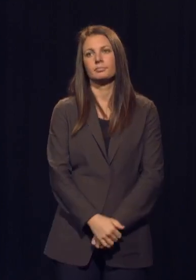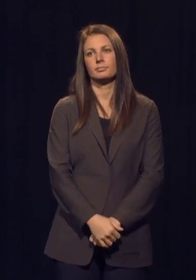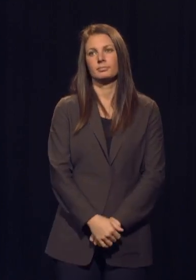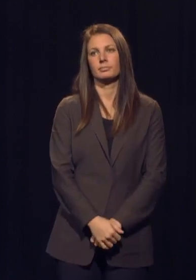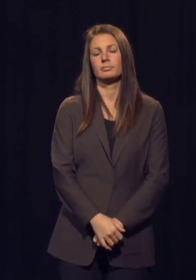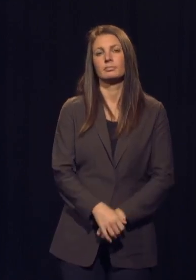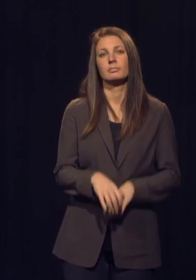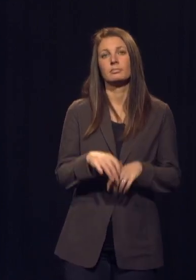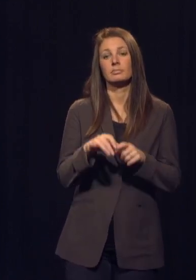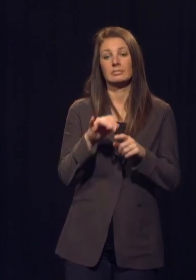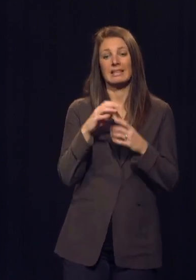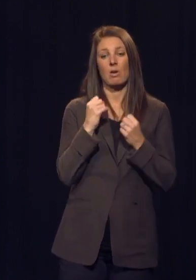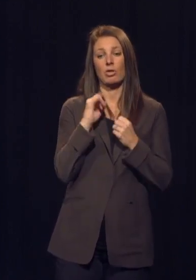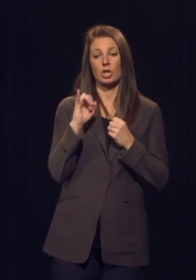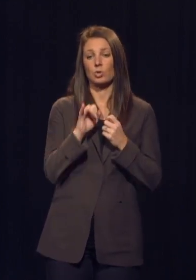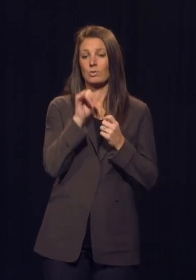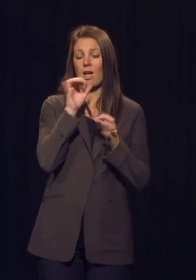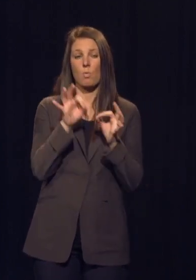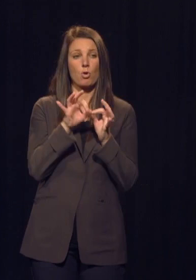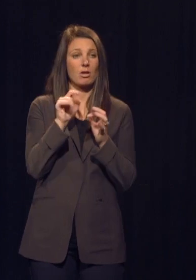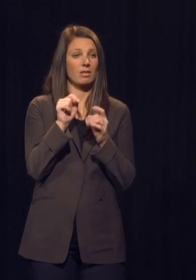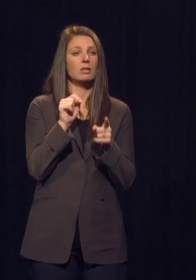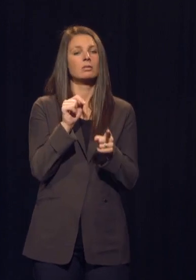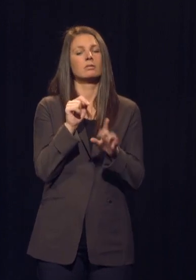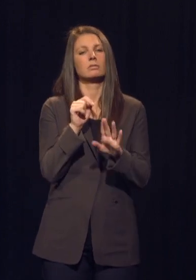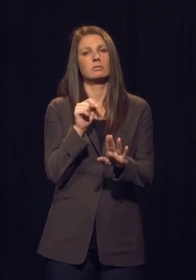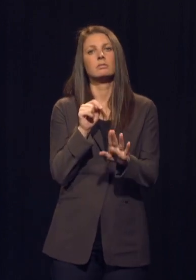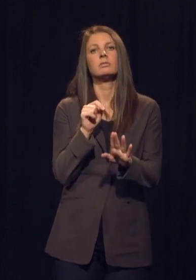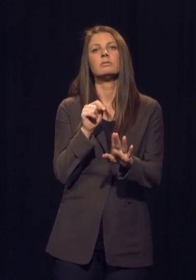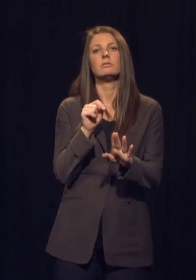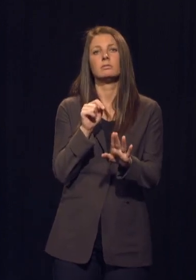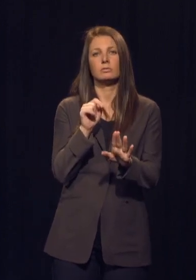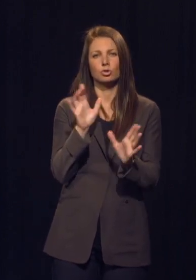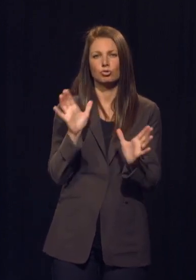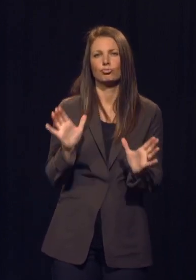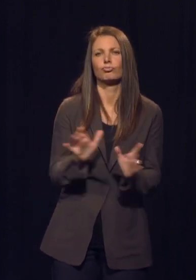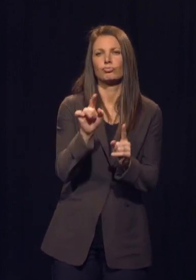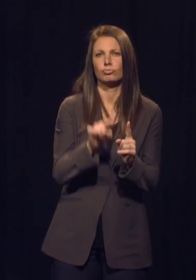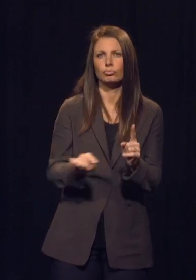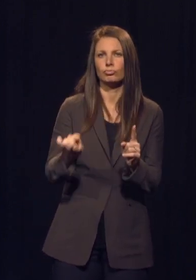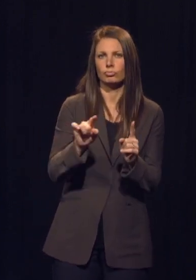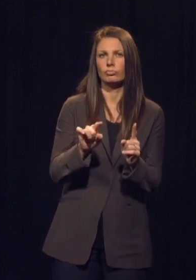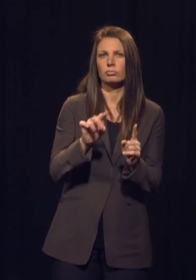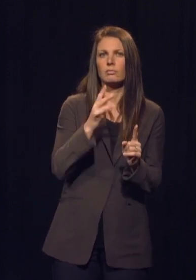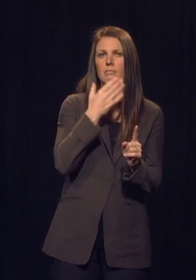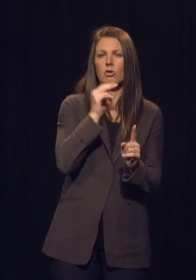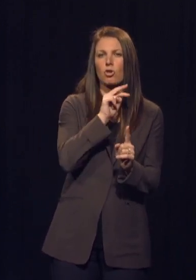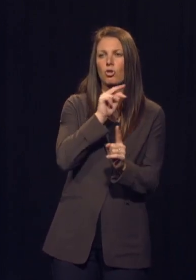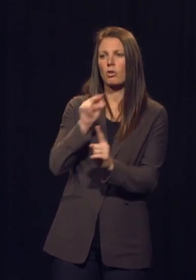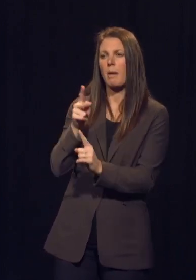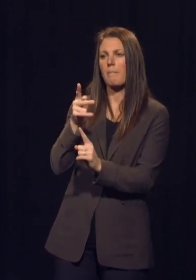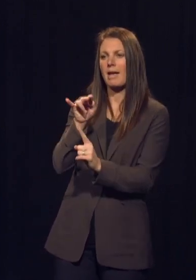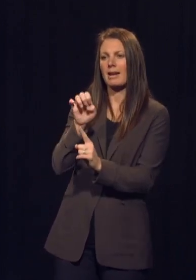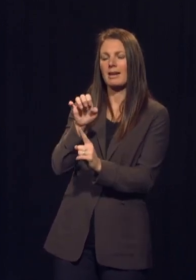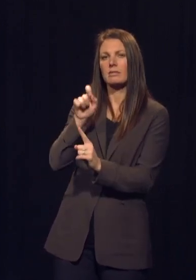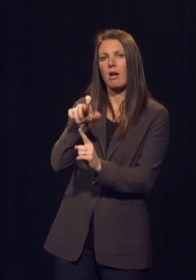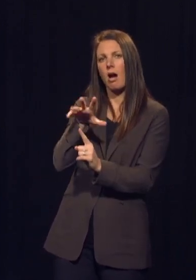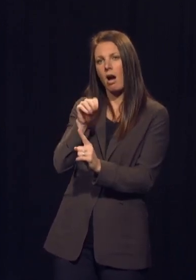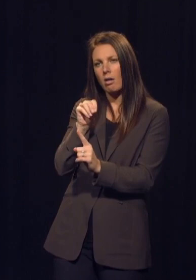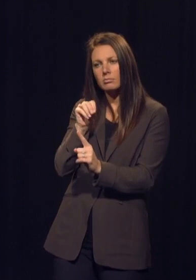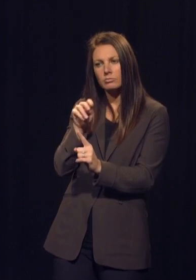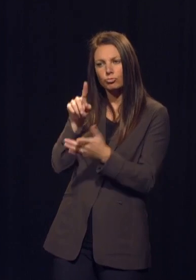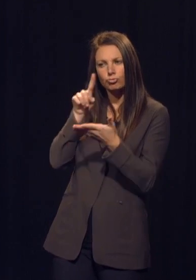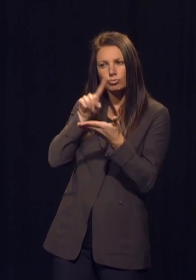If you thought health insurance was not worth it, we strongly encourage you to come to Pennie.com to take a look at your options. I think many